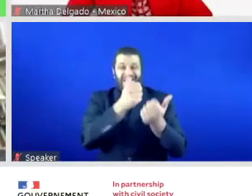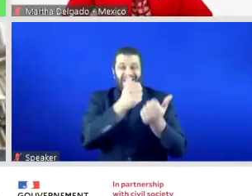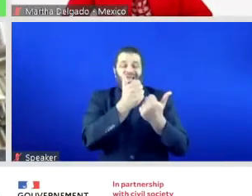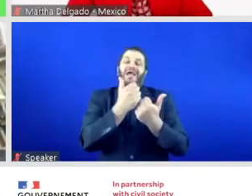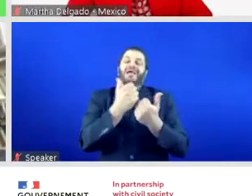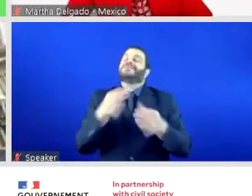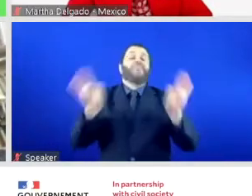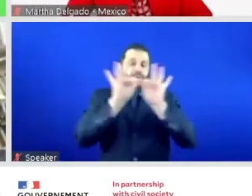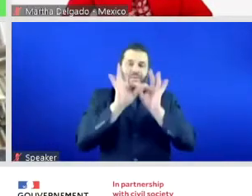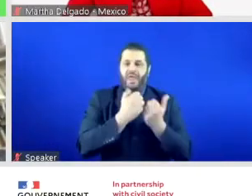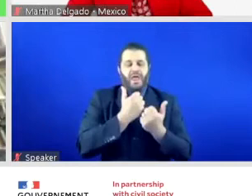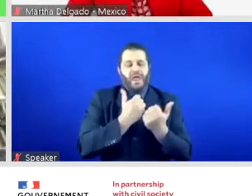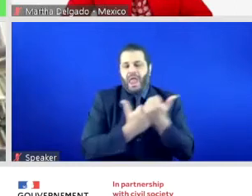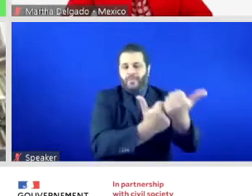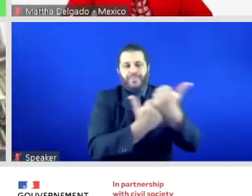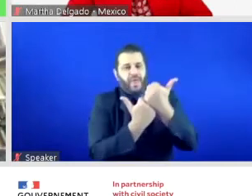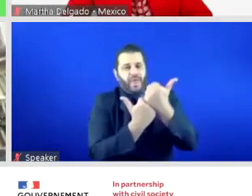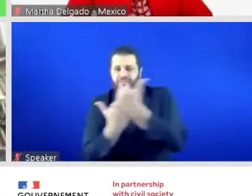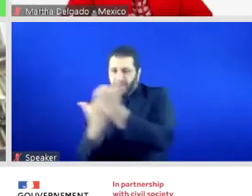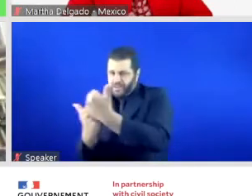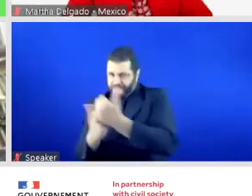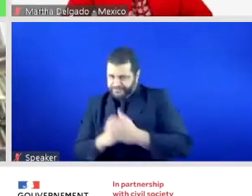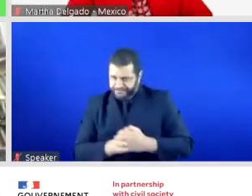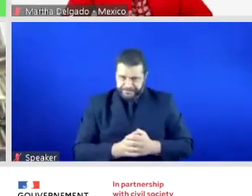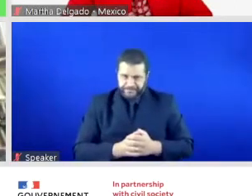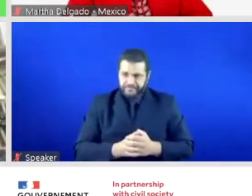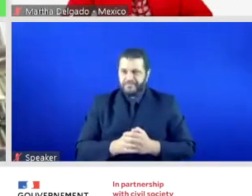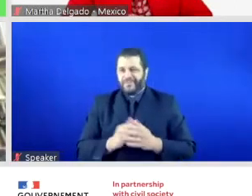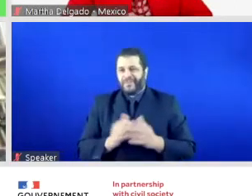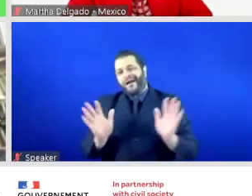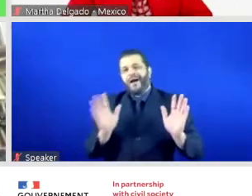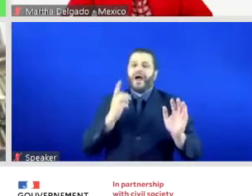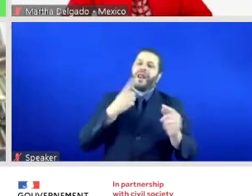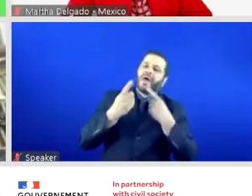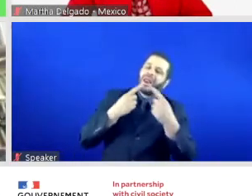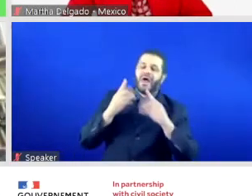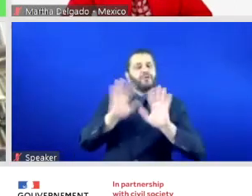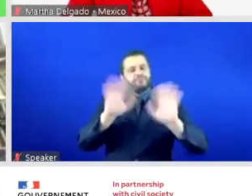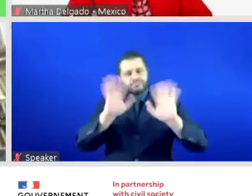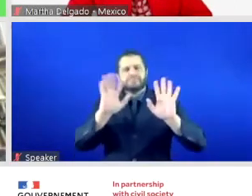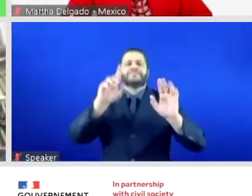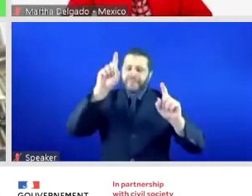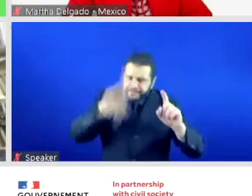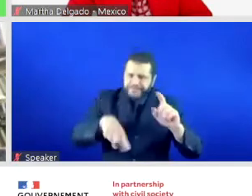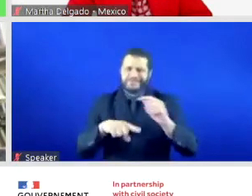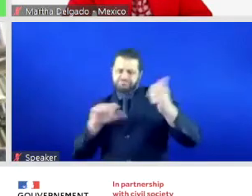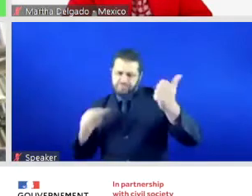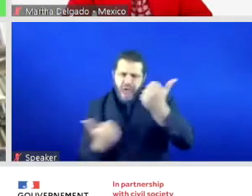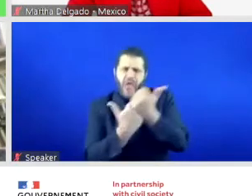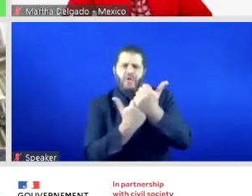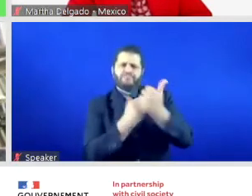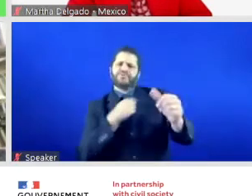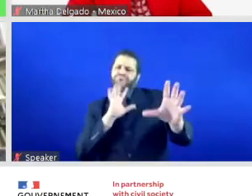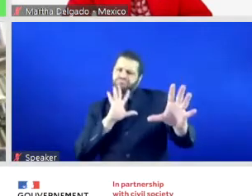that we're working together as partners, because this is really, really, really important to us. The fourth idea for me